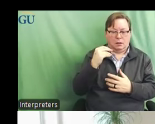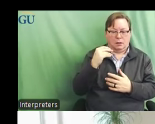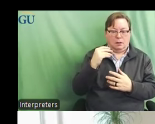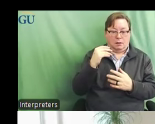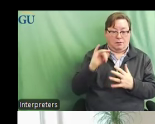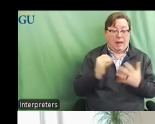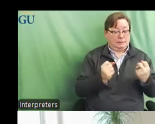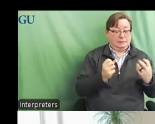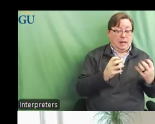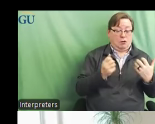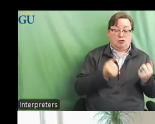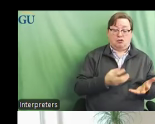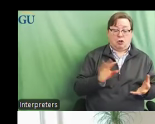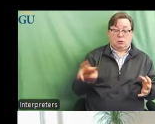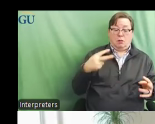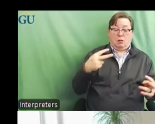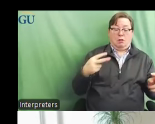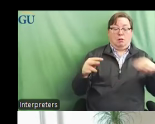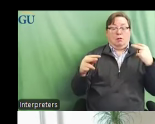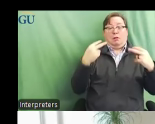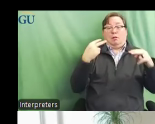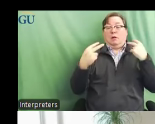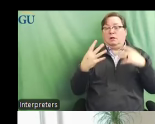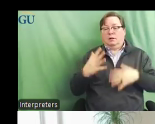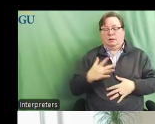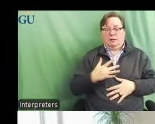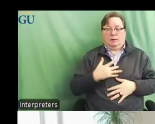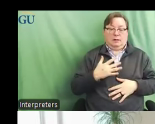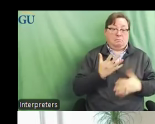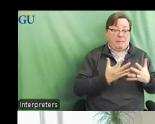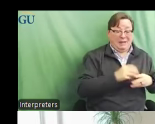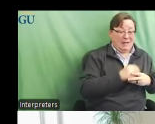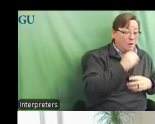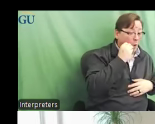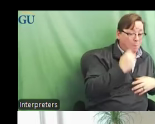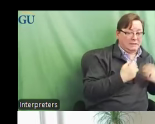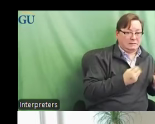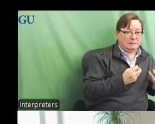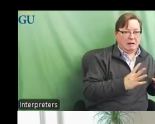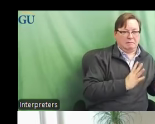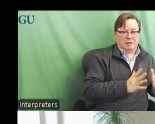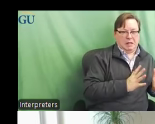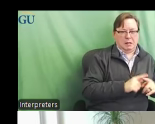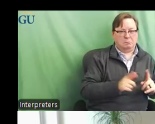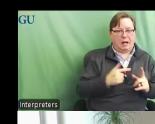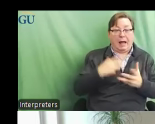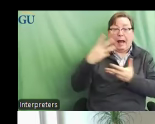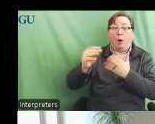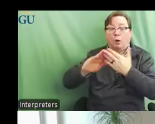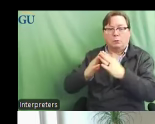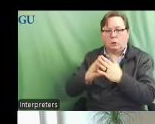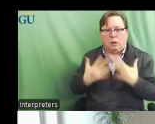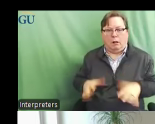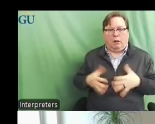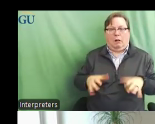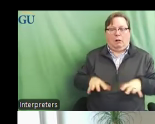them, which makes them comfortable maybe using it in the home, but then their child is missing out on some opportunities